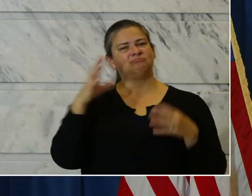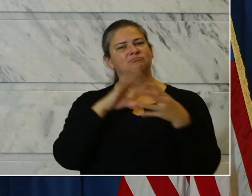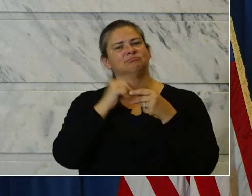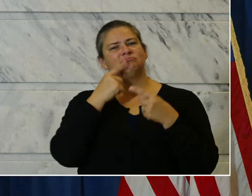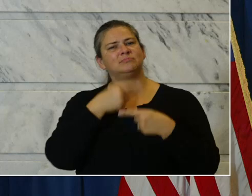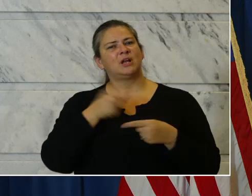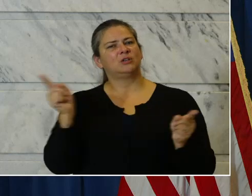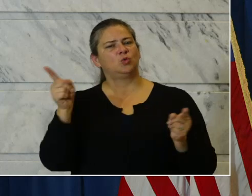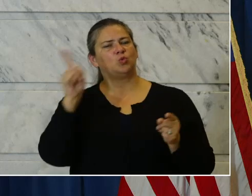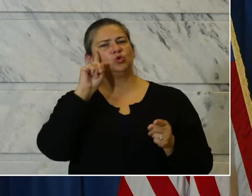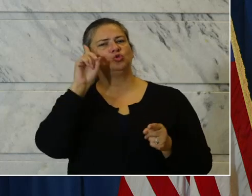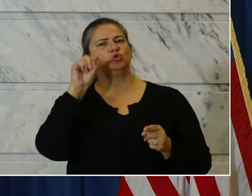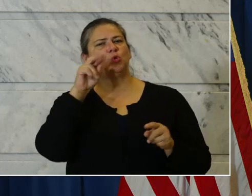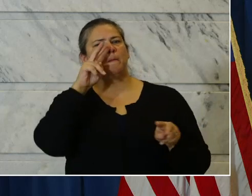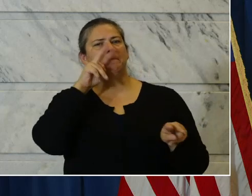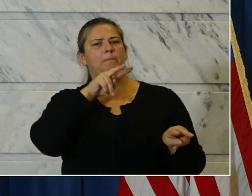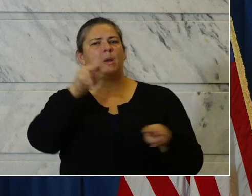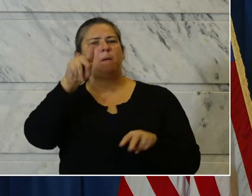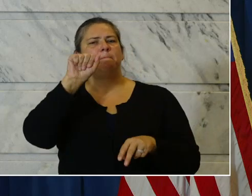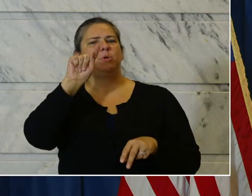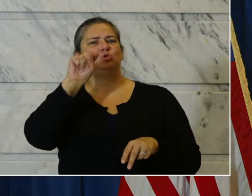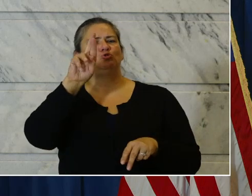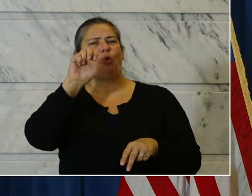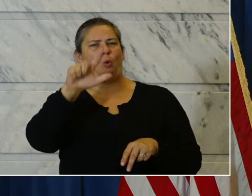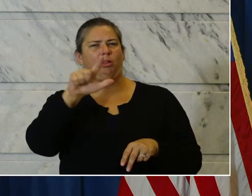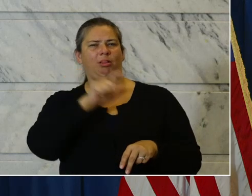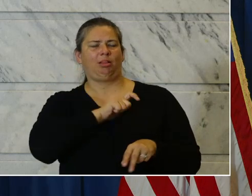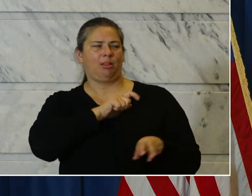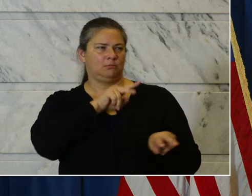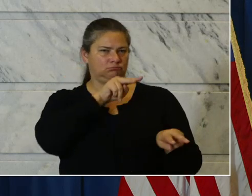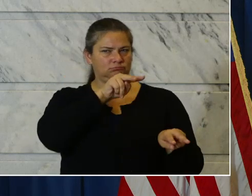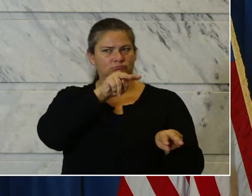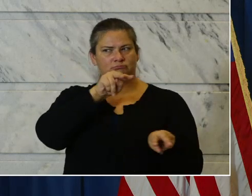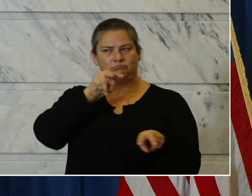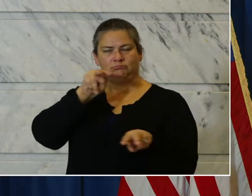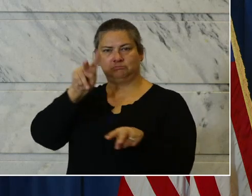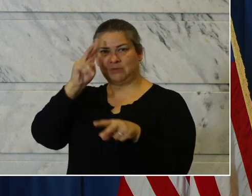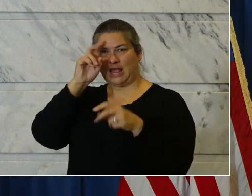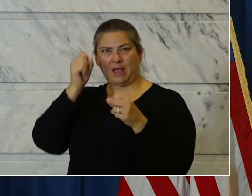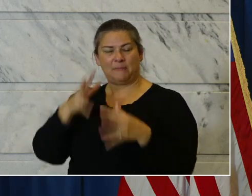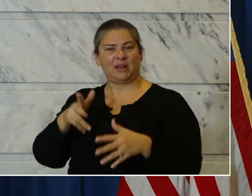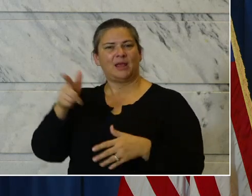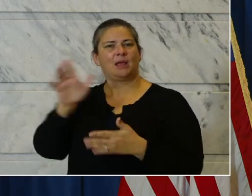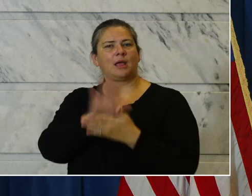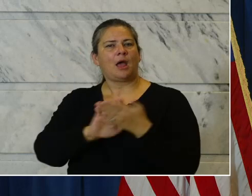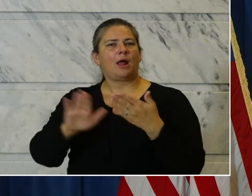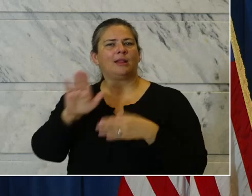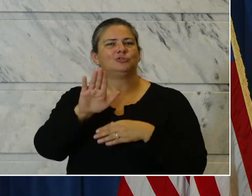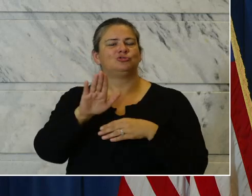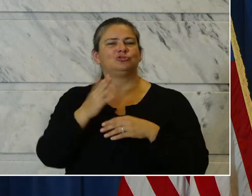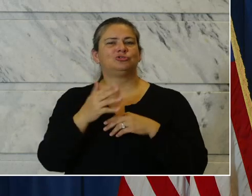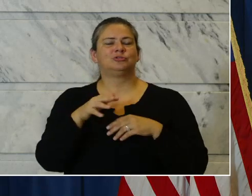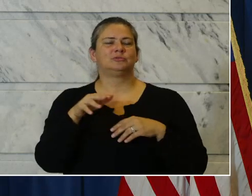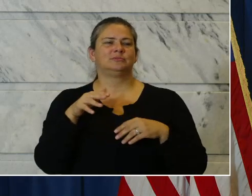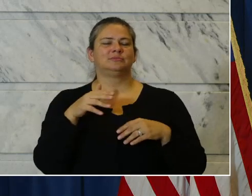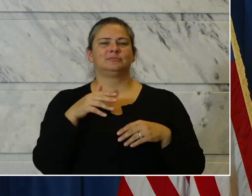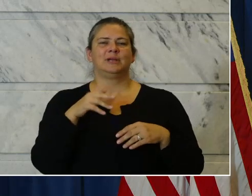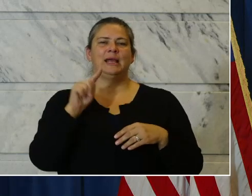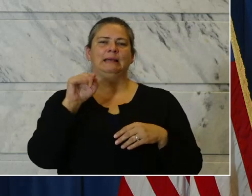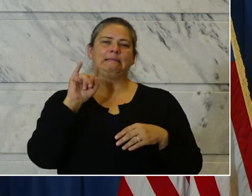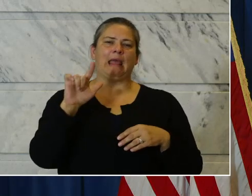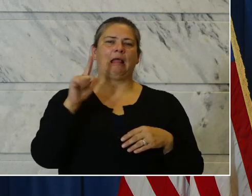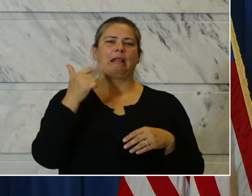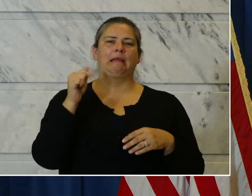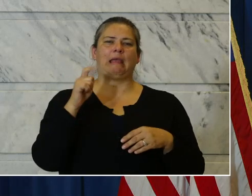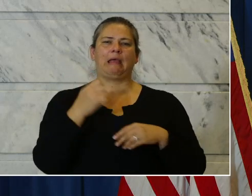joint patrols because of the number of college tailgates in people's back or front yards